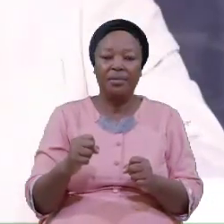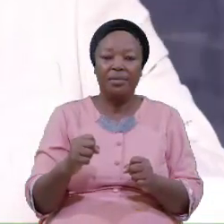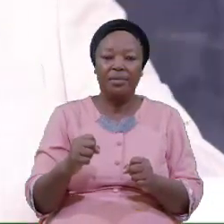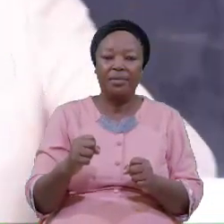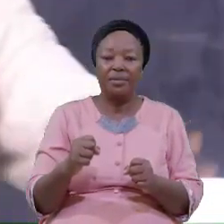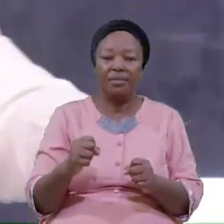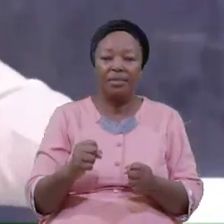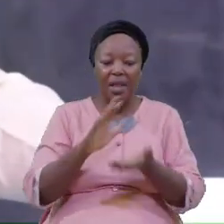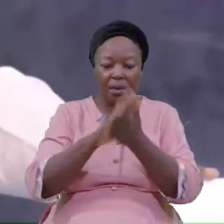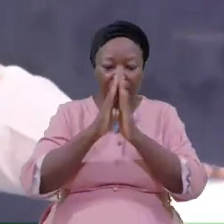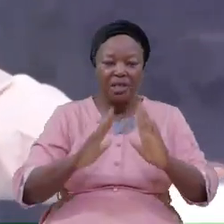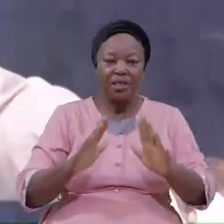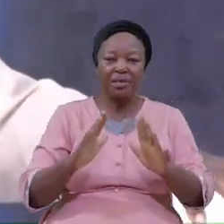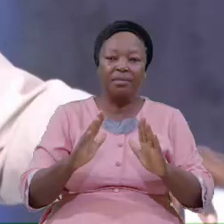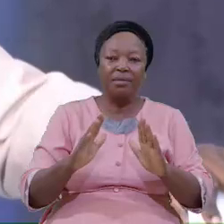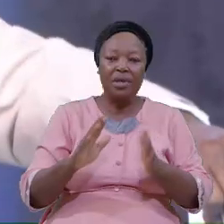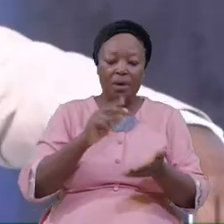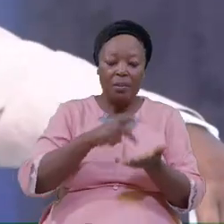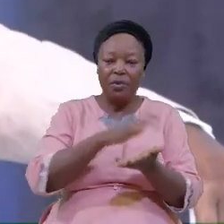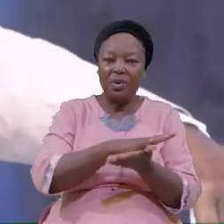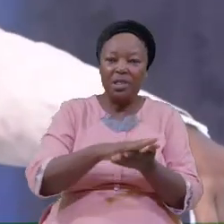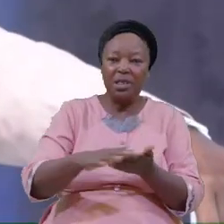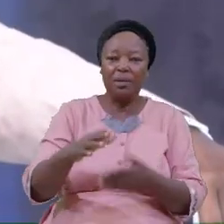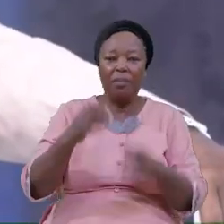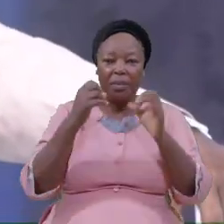Peace, purity, power.